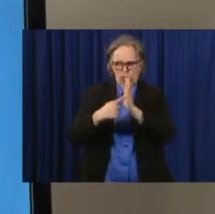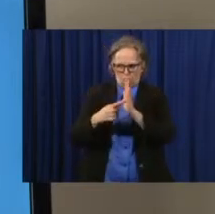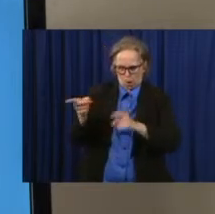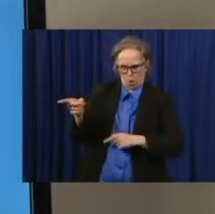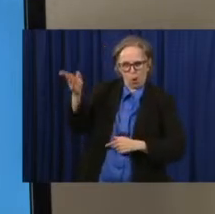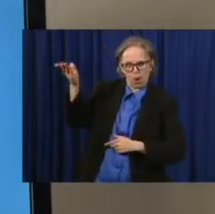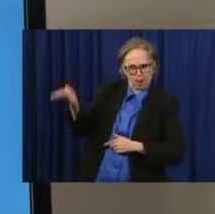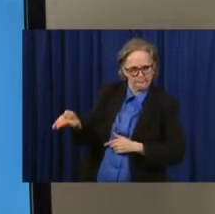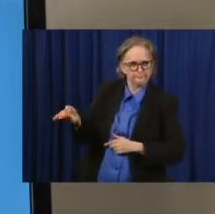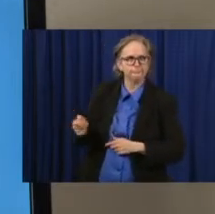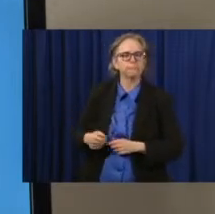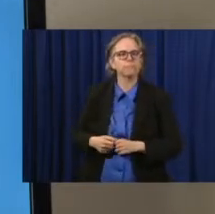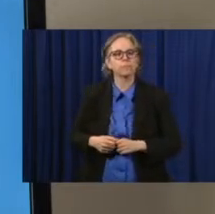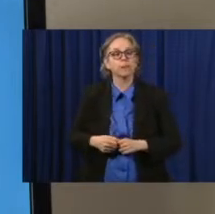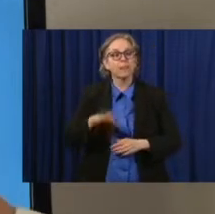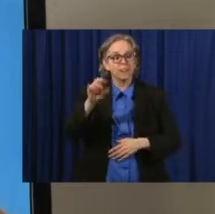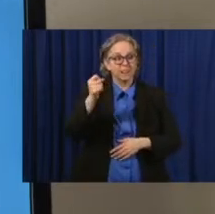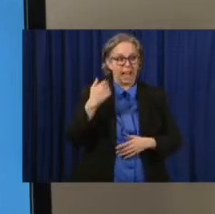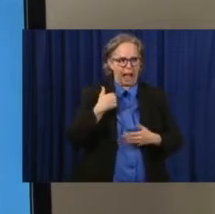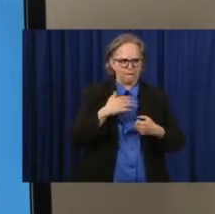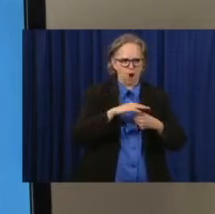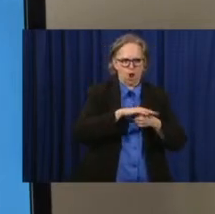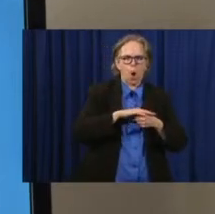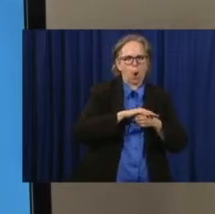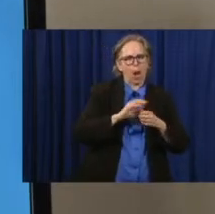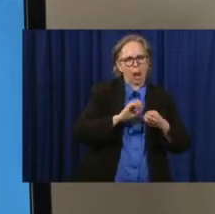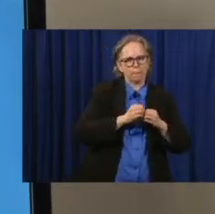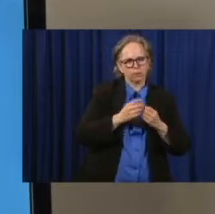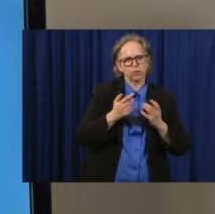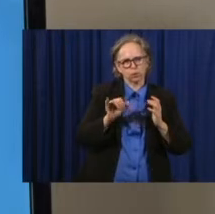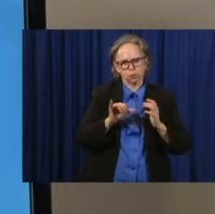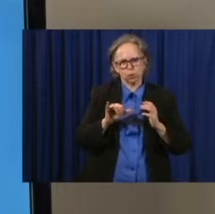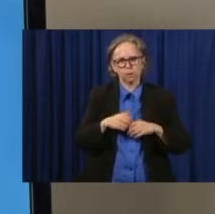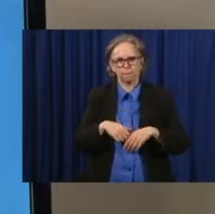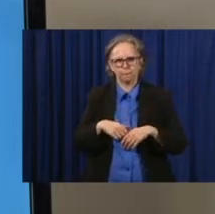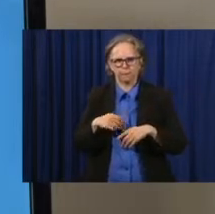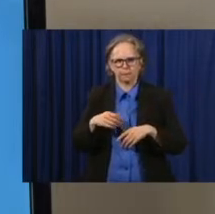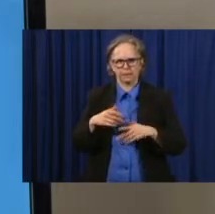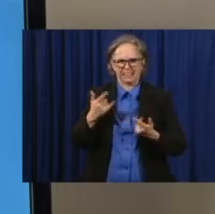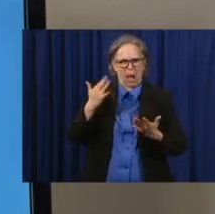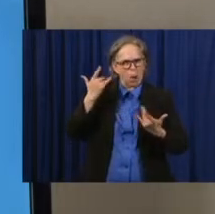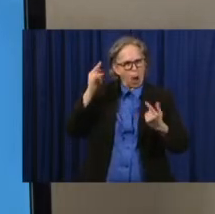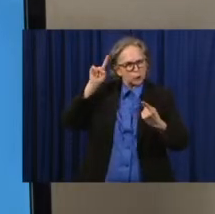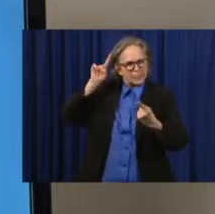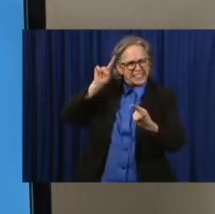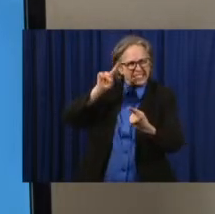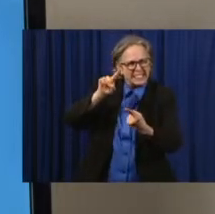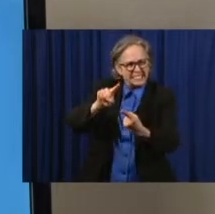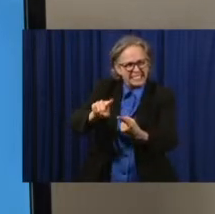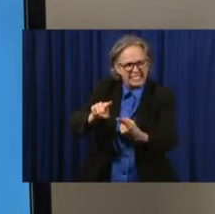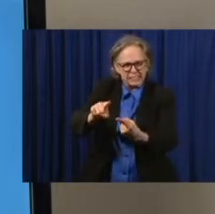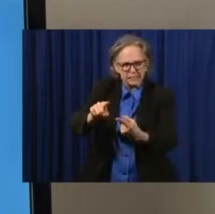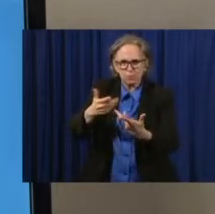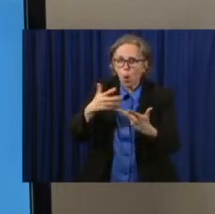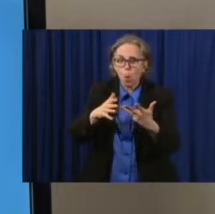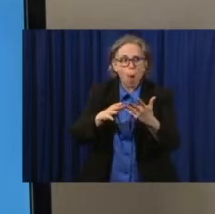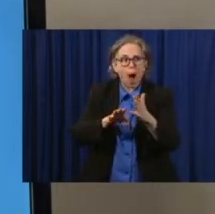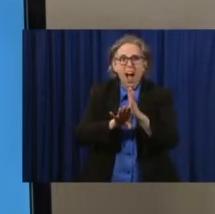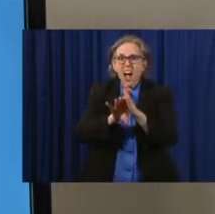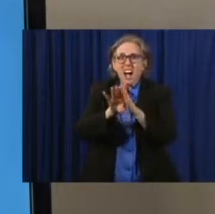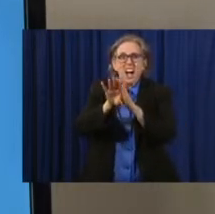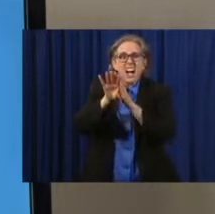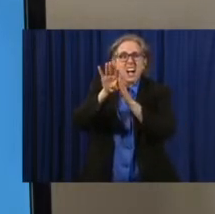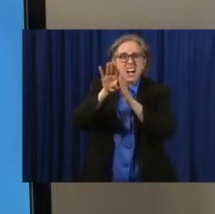a local. But we're down there numbers now, and we don't want to see that pick up as we start to move